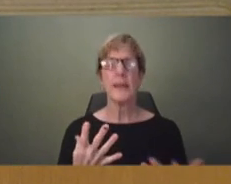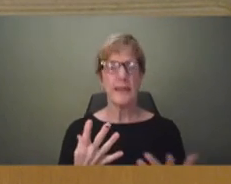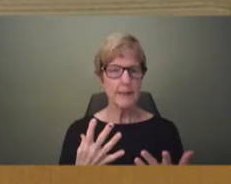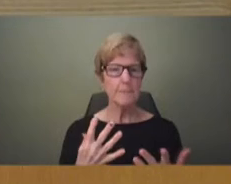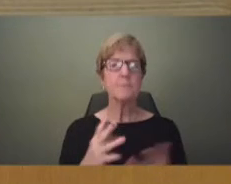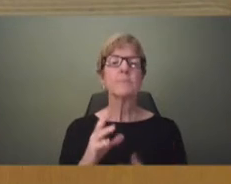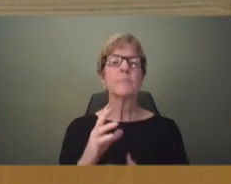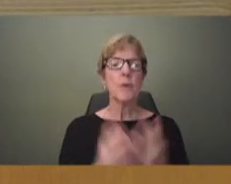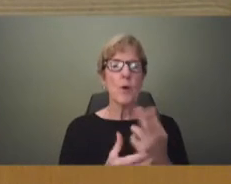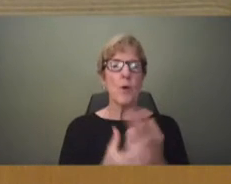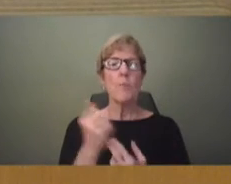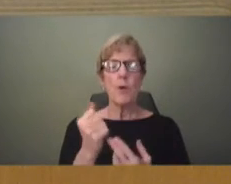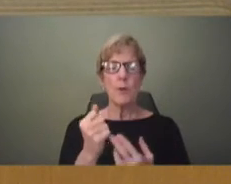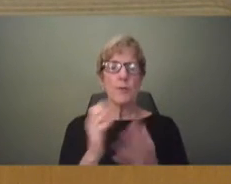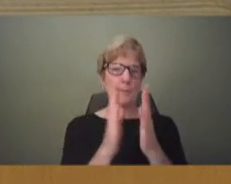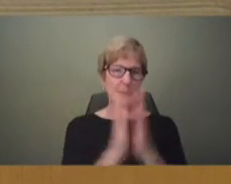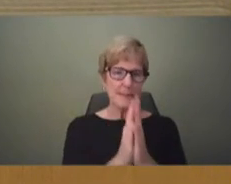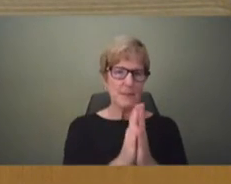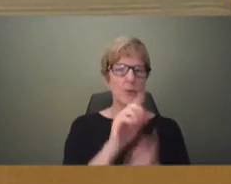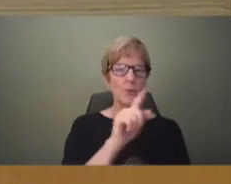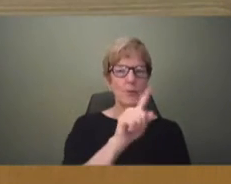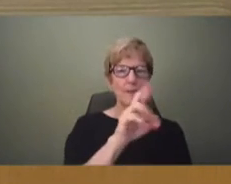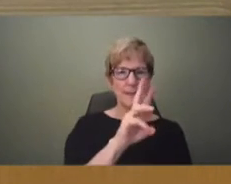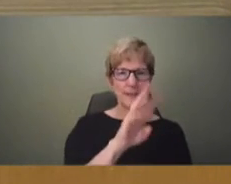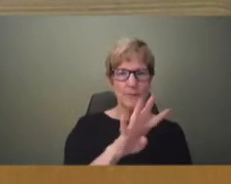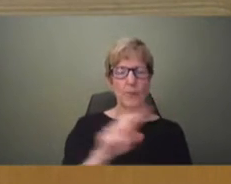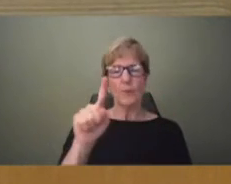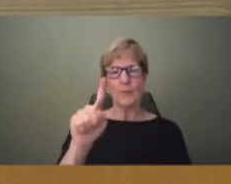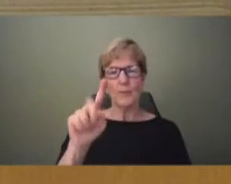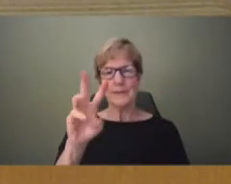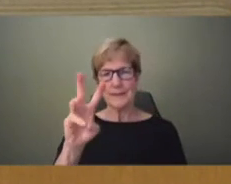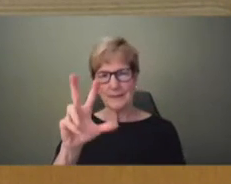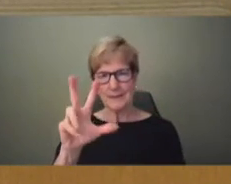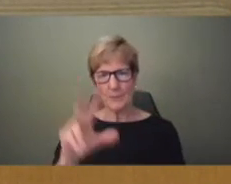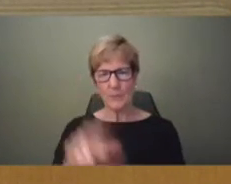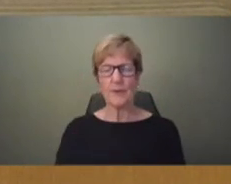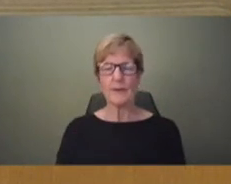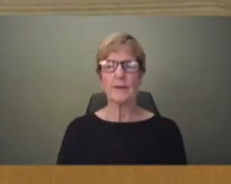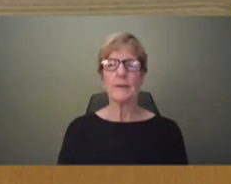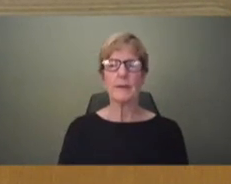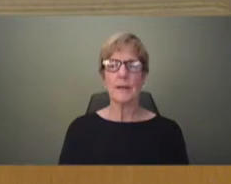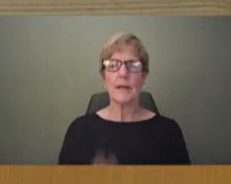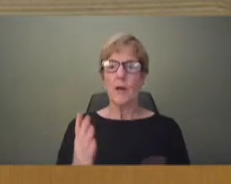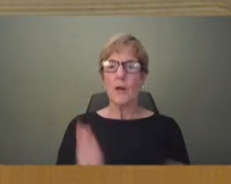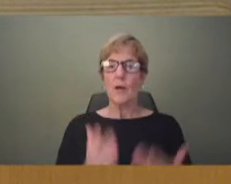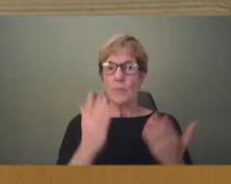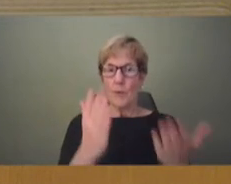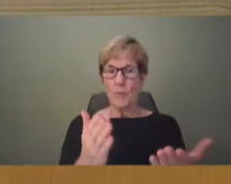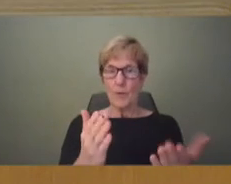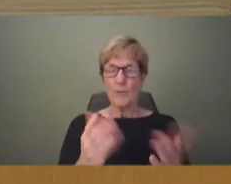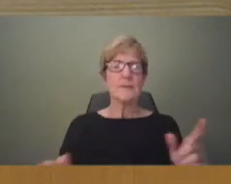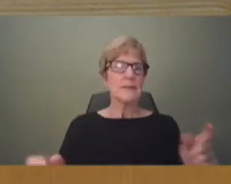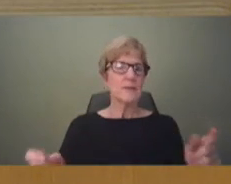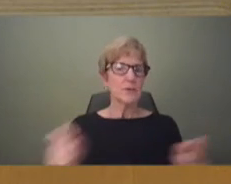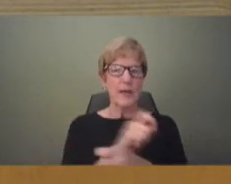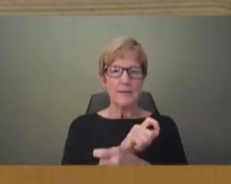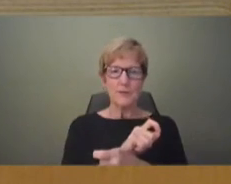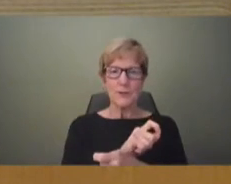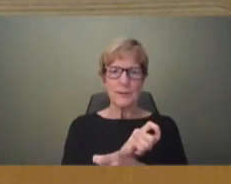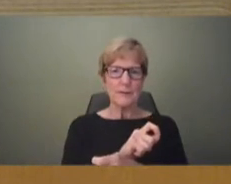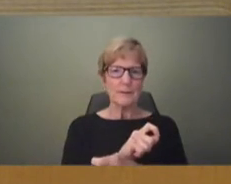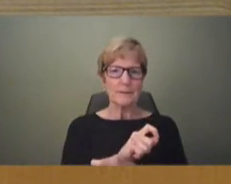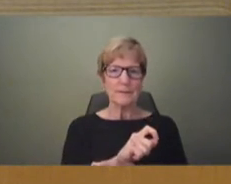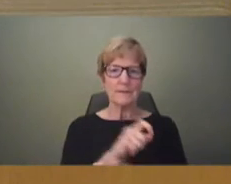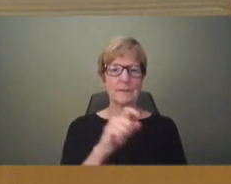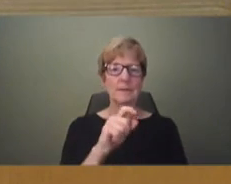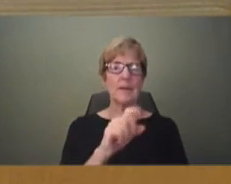both of those petitions 164 and 163 um are proposing uh changing the um zoning from